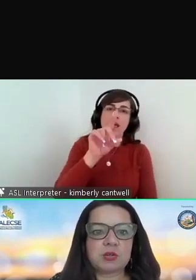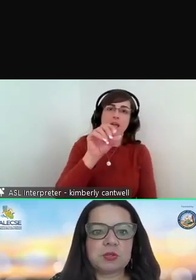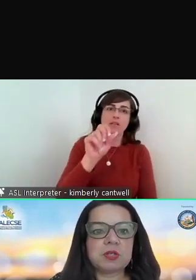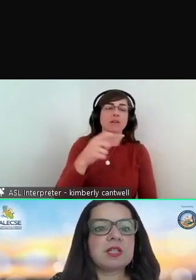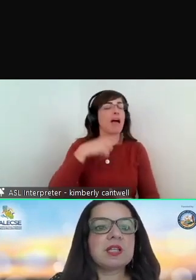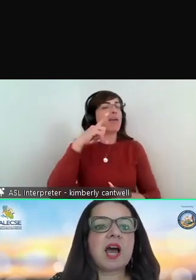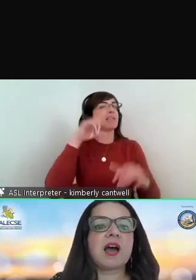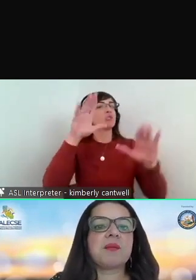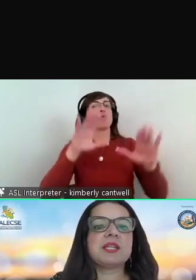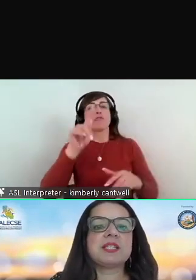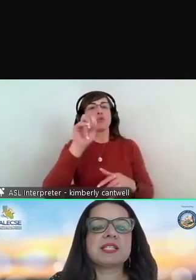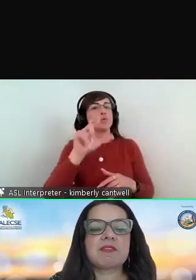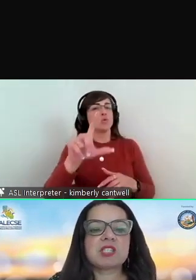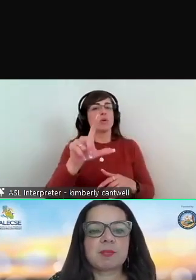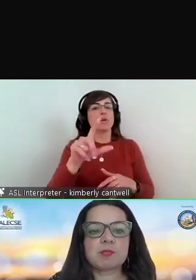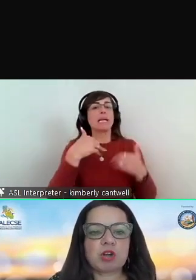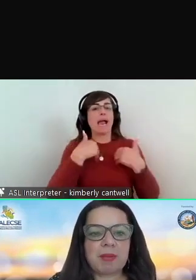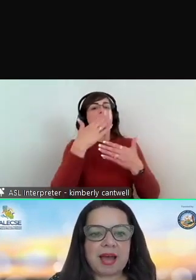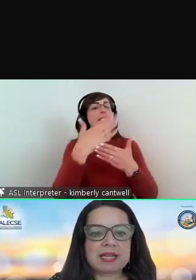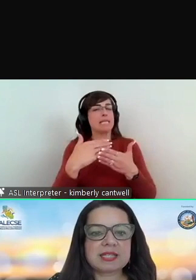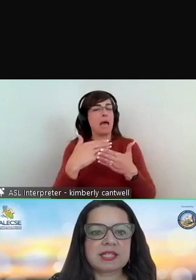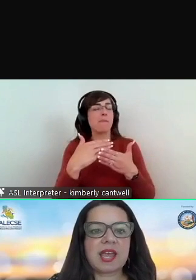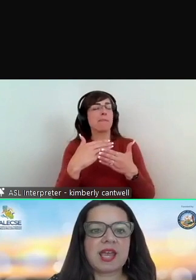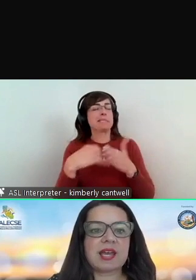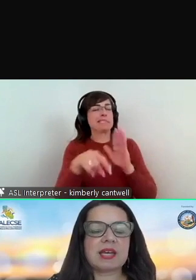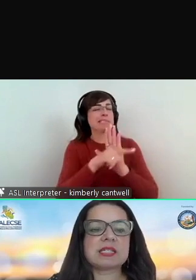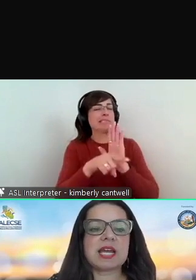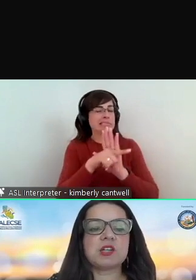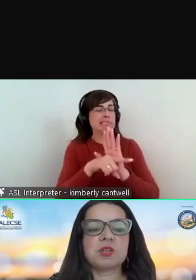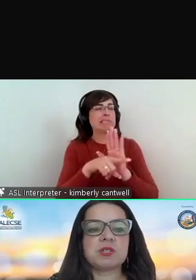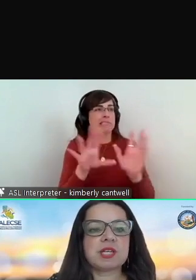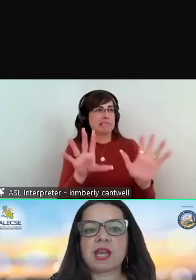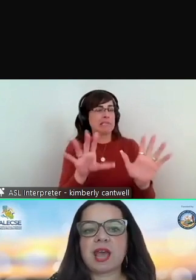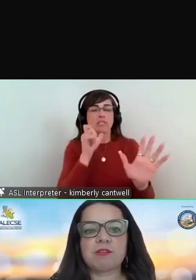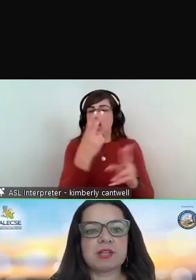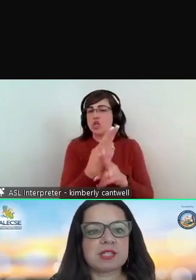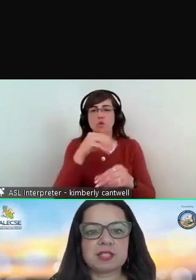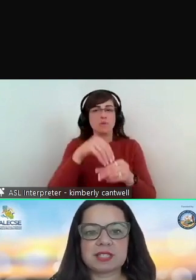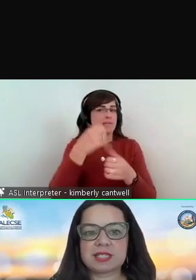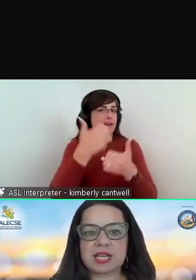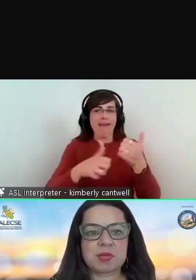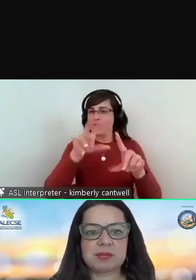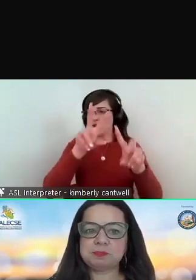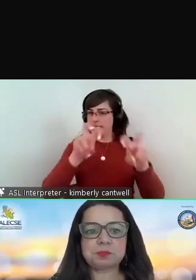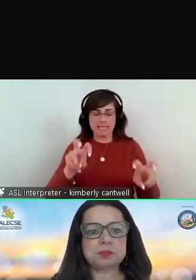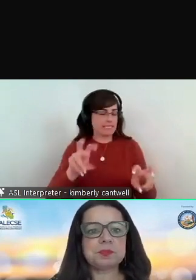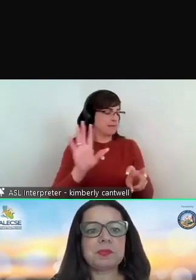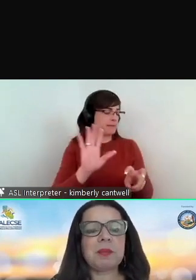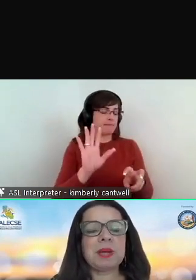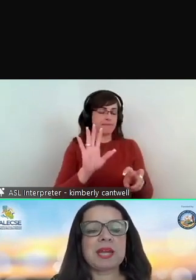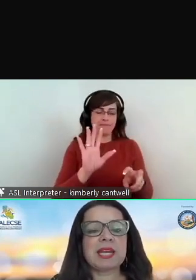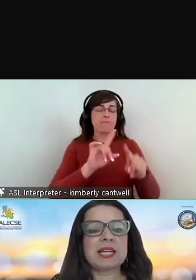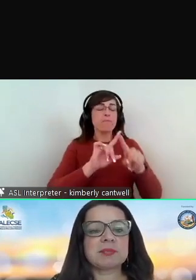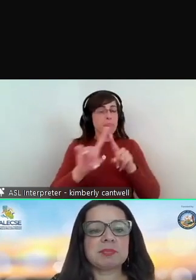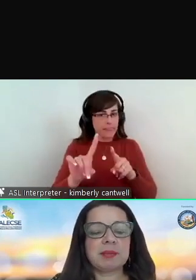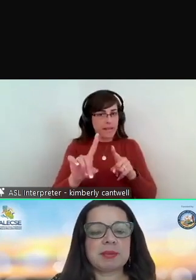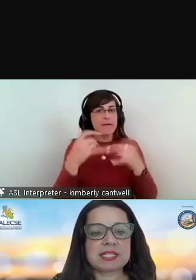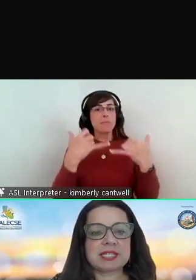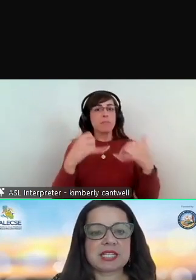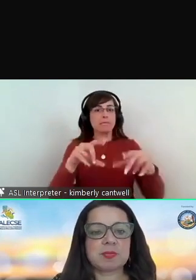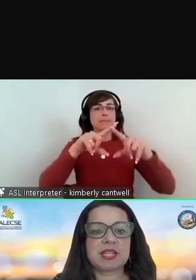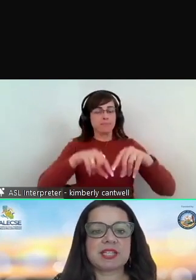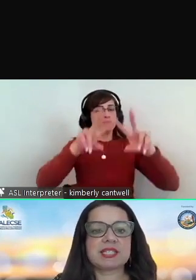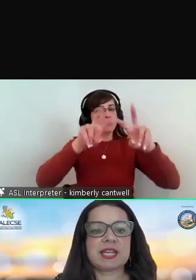great tool. It does have some drawbacks, and I don't use it in every single assessment, but it is a